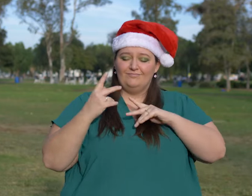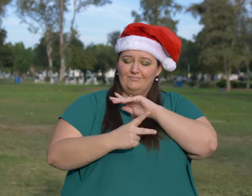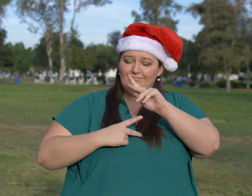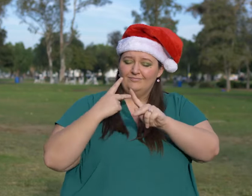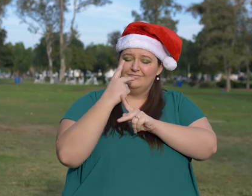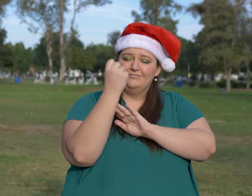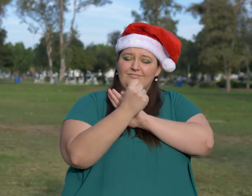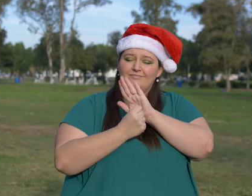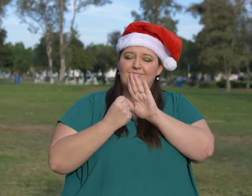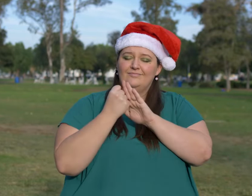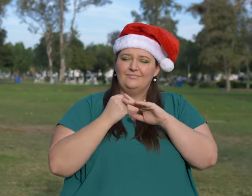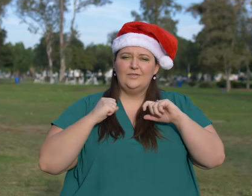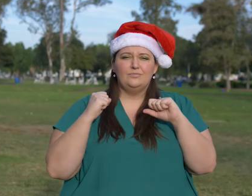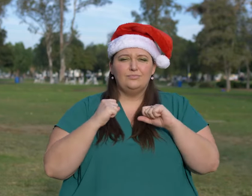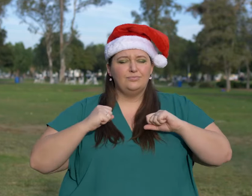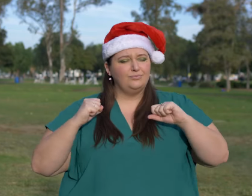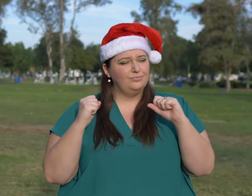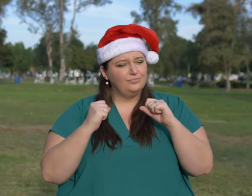It's that kind of season.